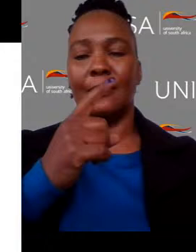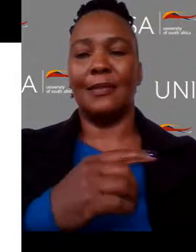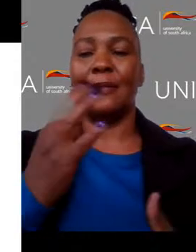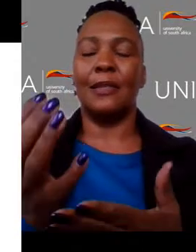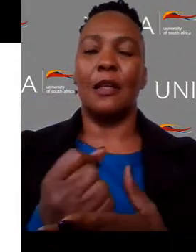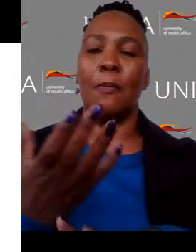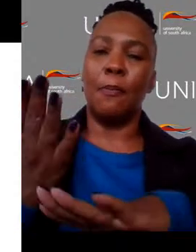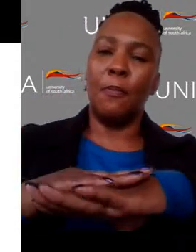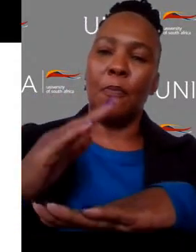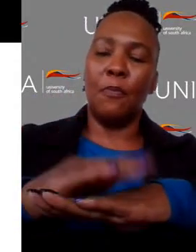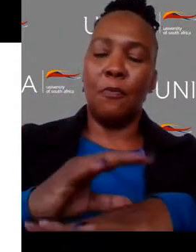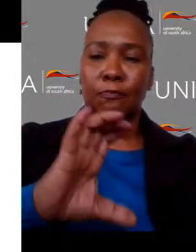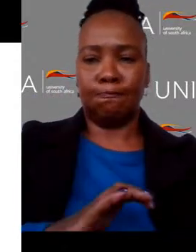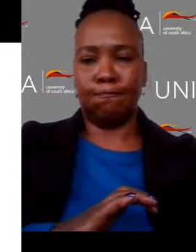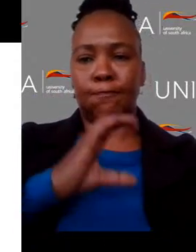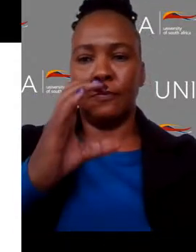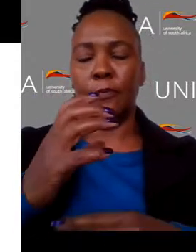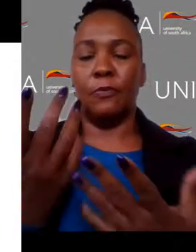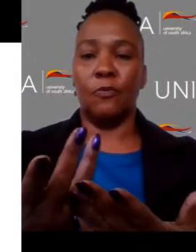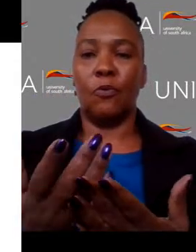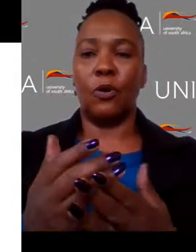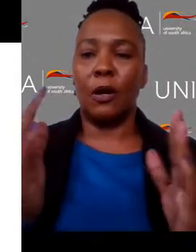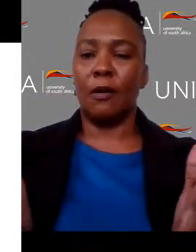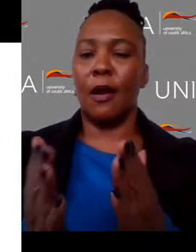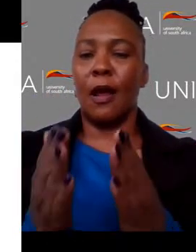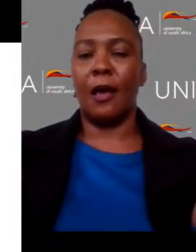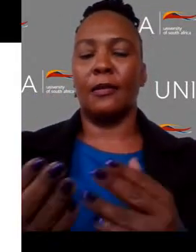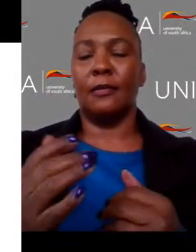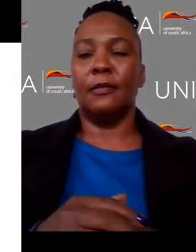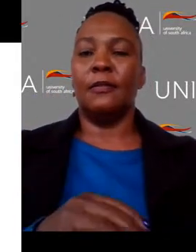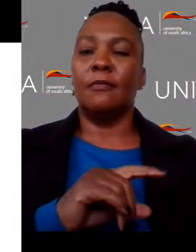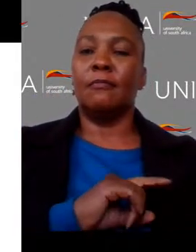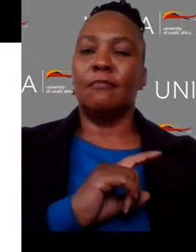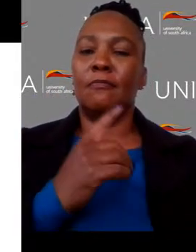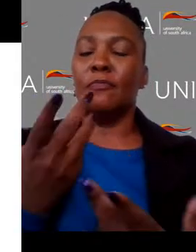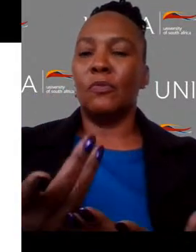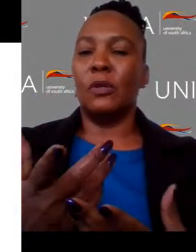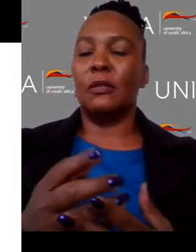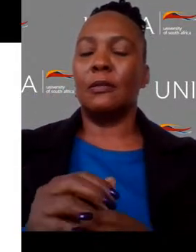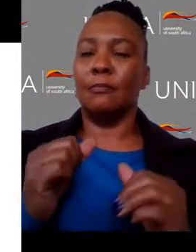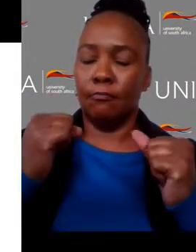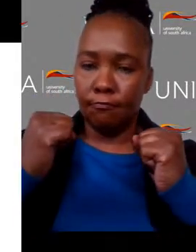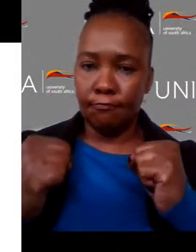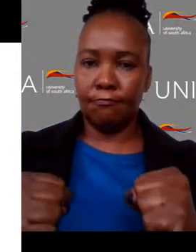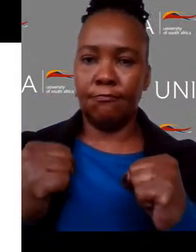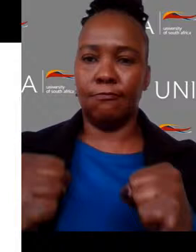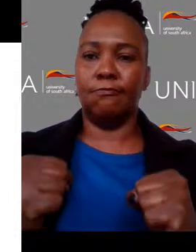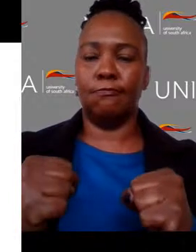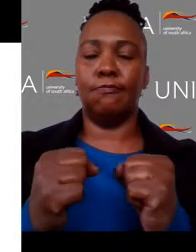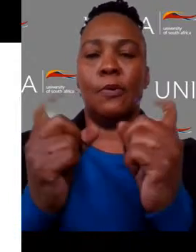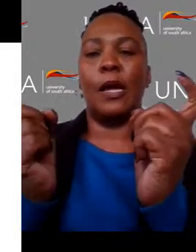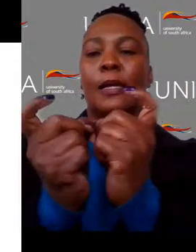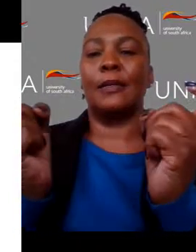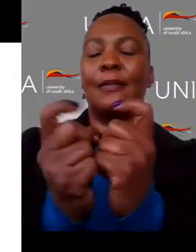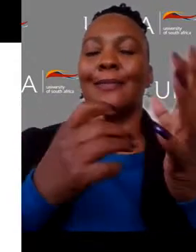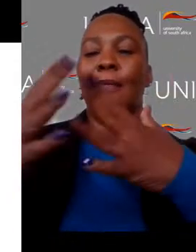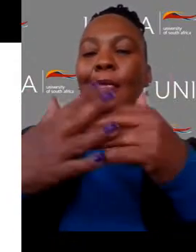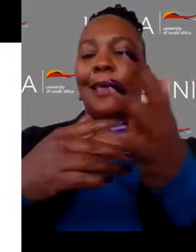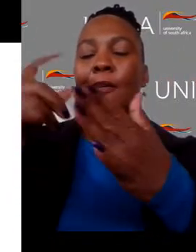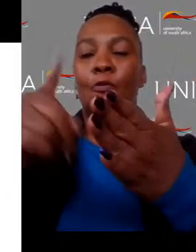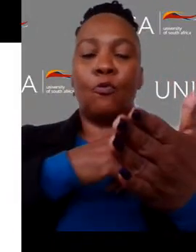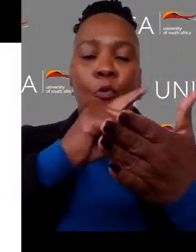of courage, takes guts, because you are going to have to stand firm and stand up against any wrongdoing that